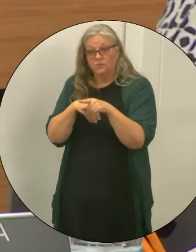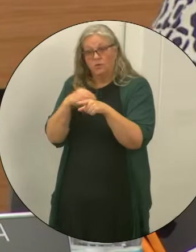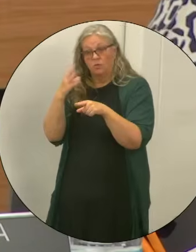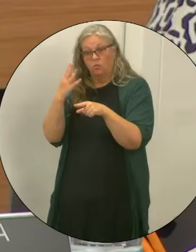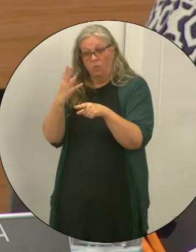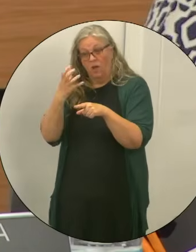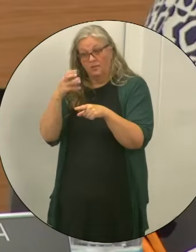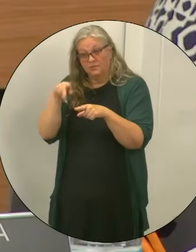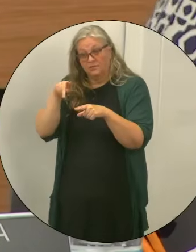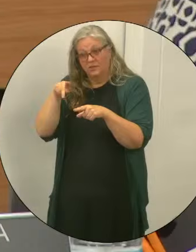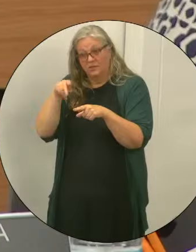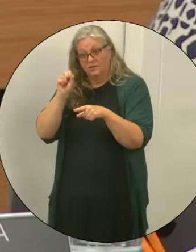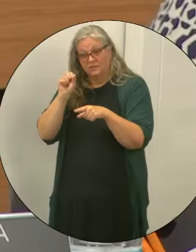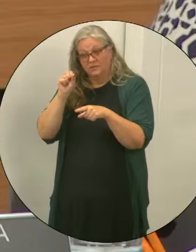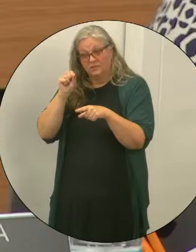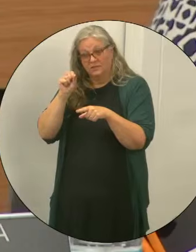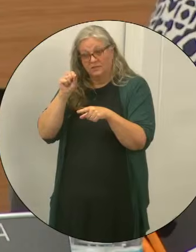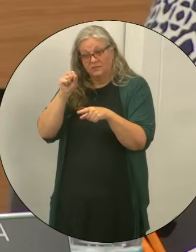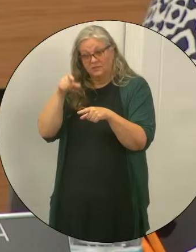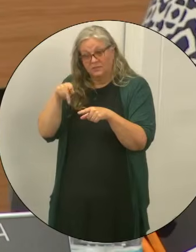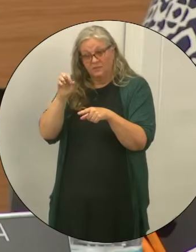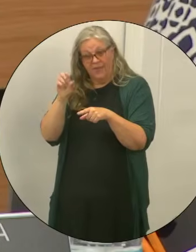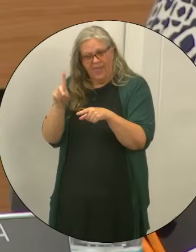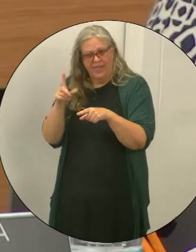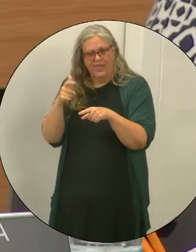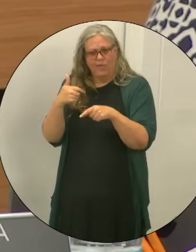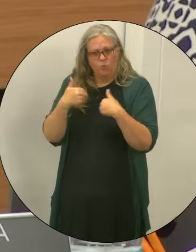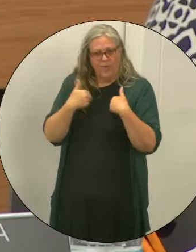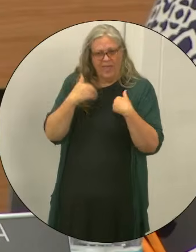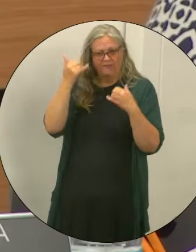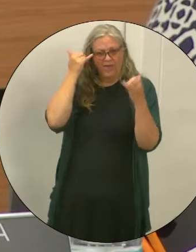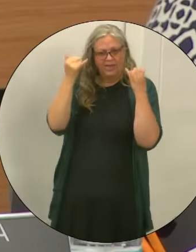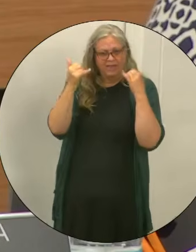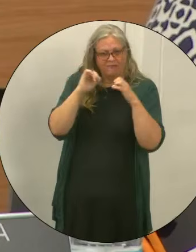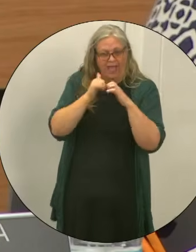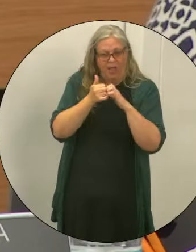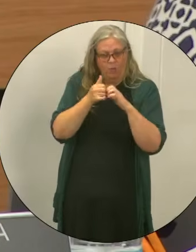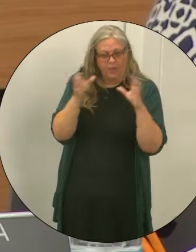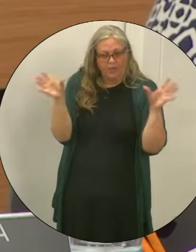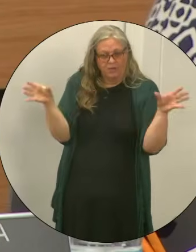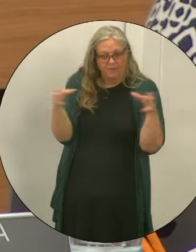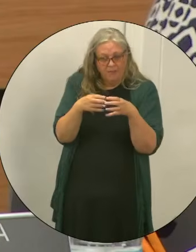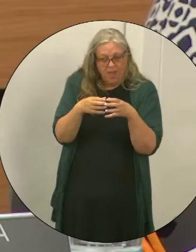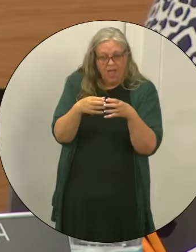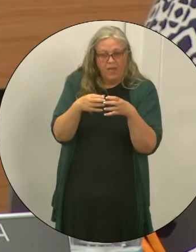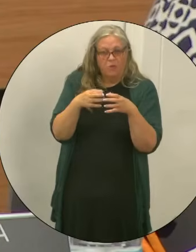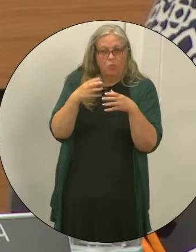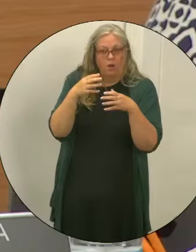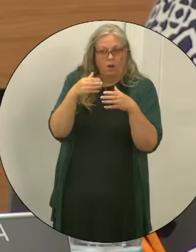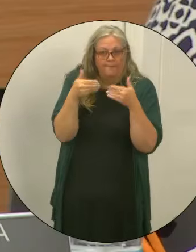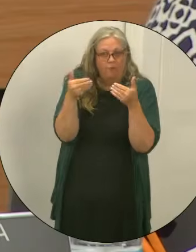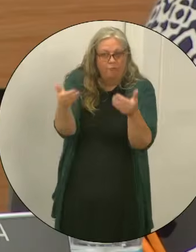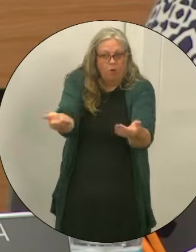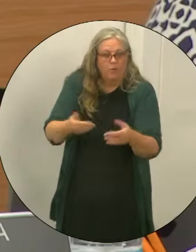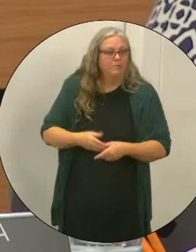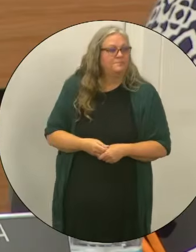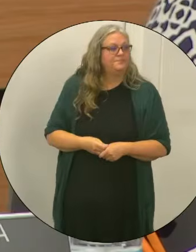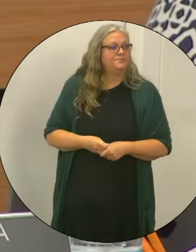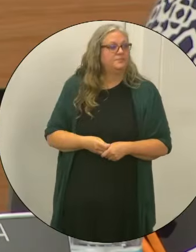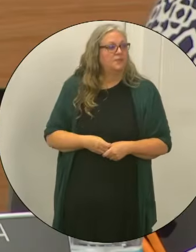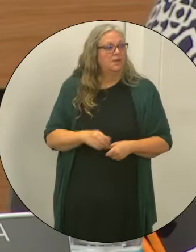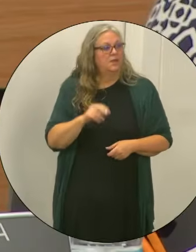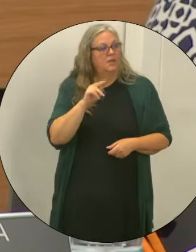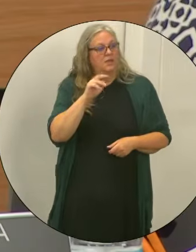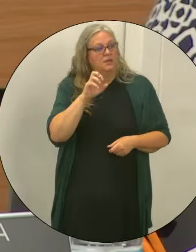and that way we have a better idea where we can probably fill in the gaps, or how do we combine, or how do we move forward? Nick Ciccone